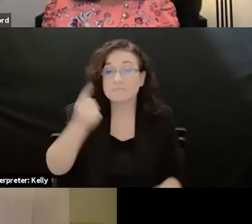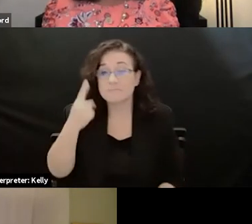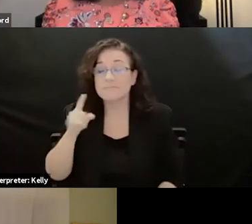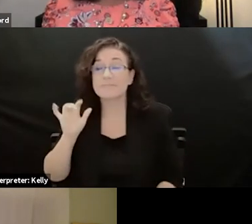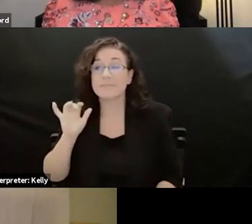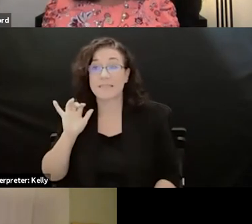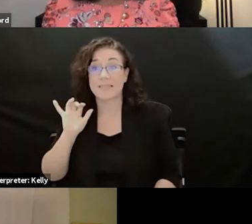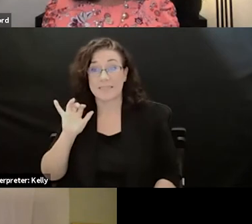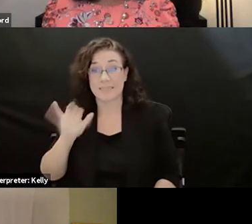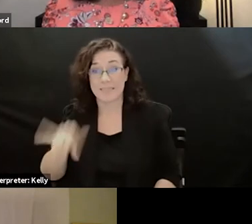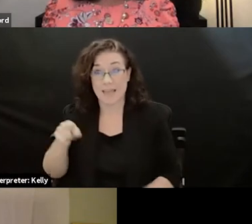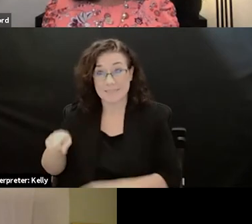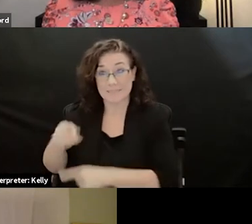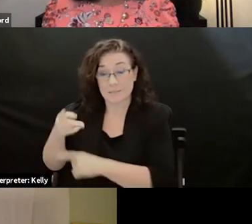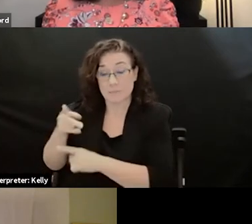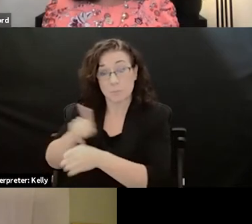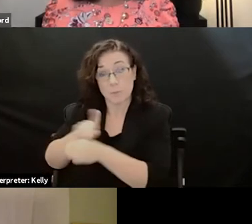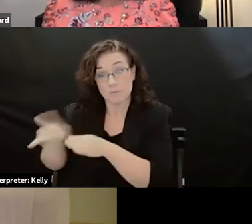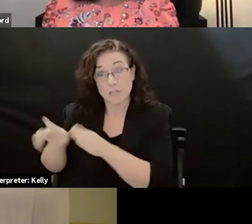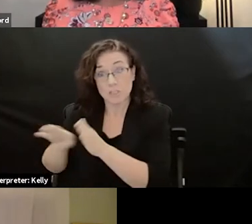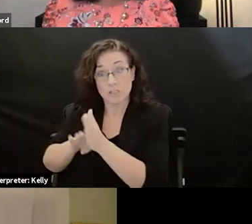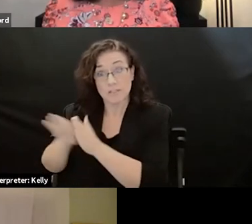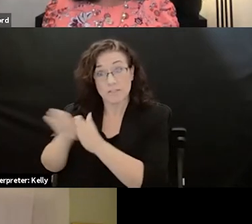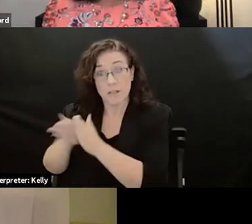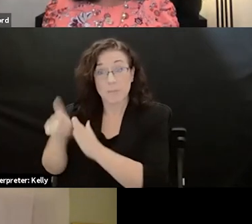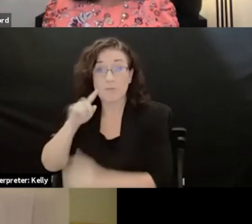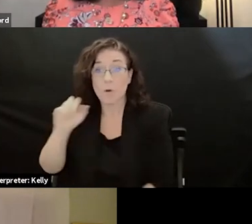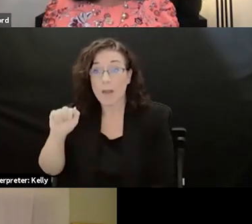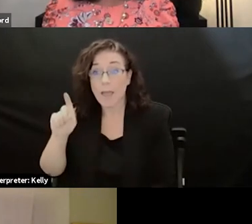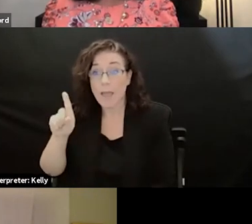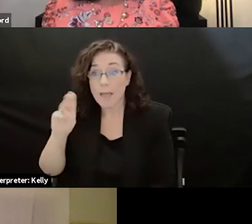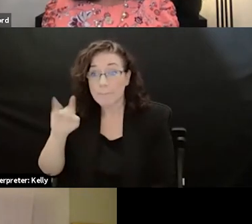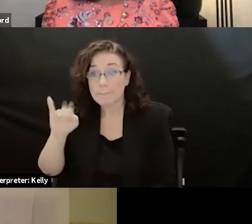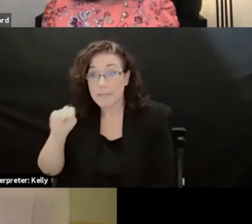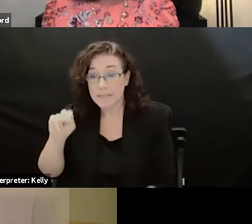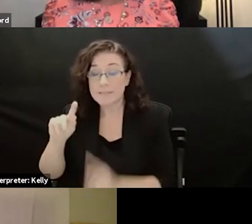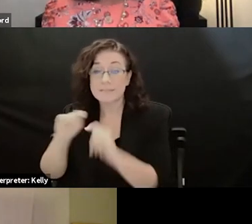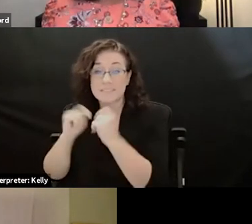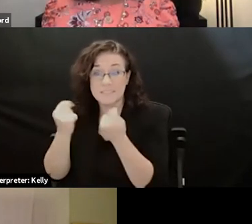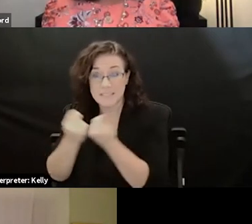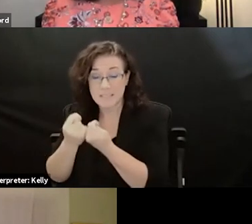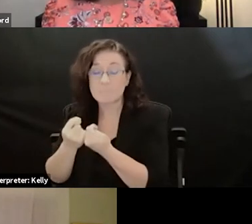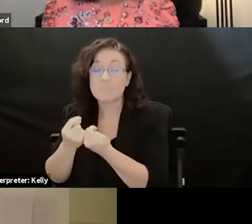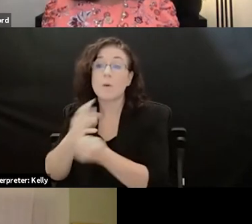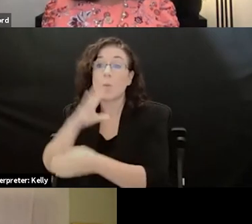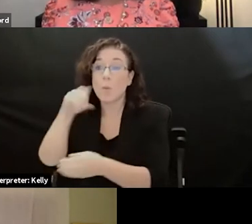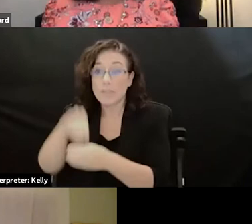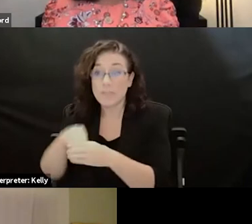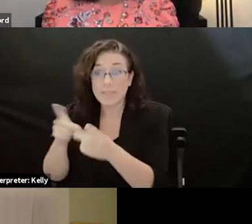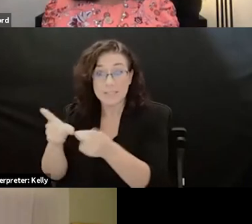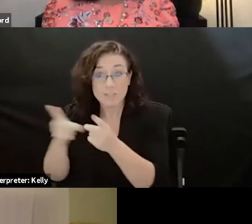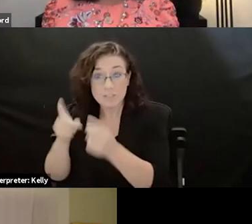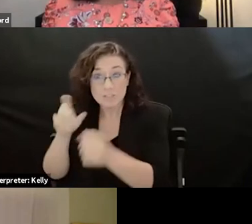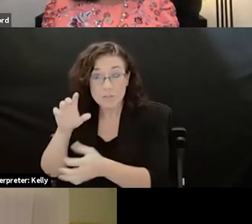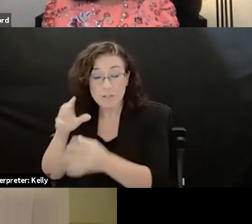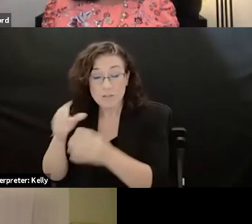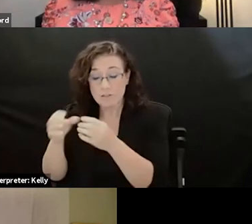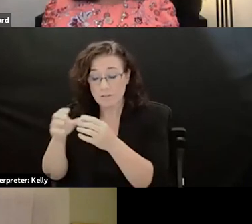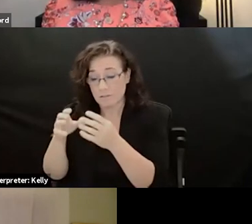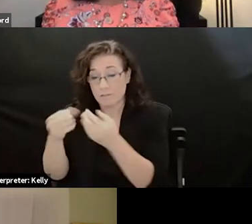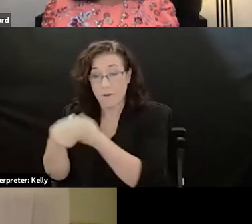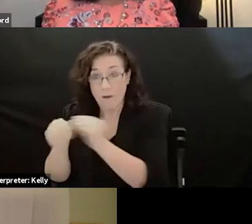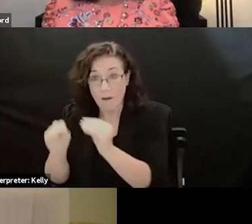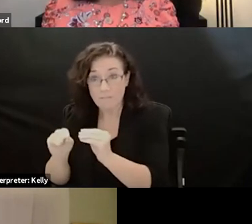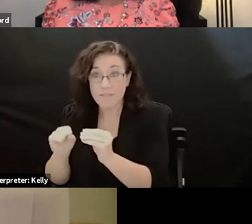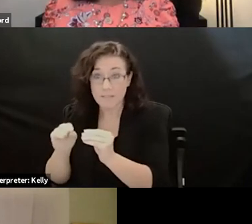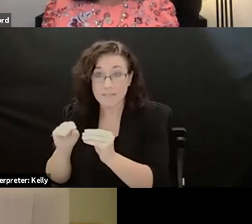all of the admin team not only at the district office but at the site as well there's a large number of employees that will benefit from this